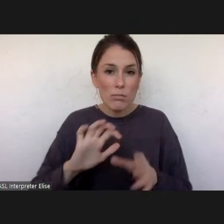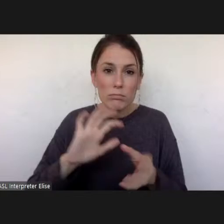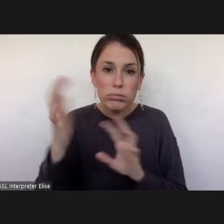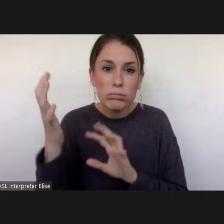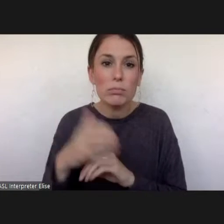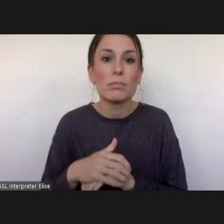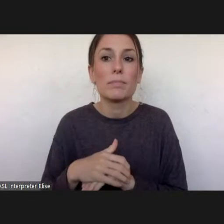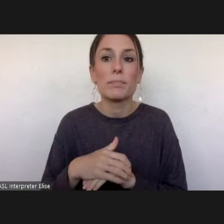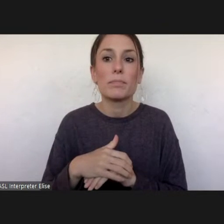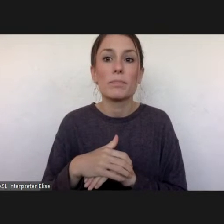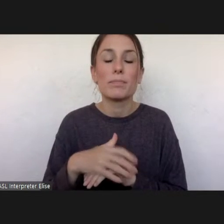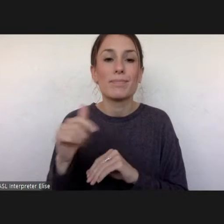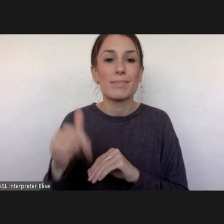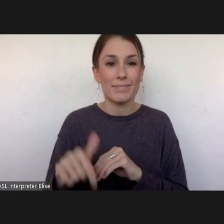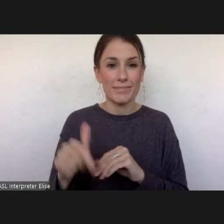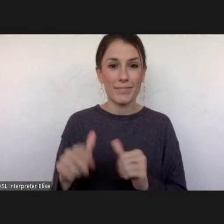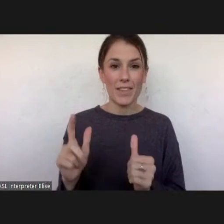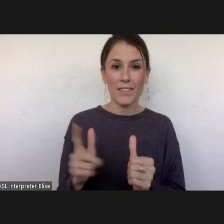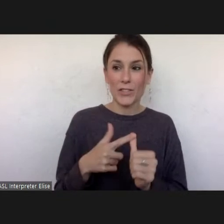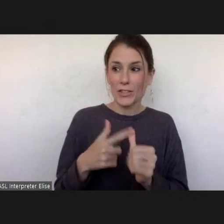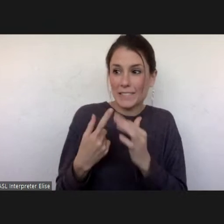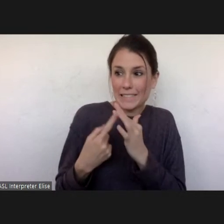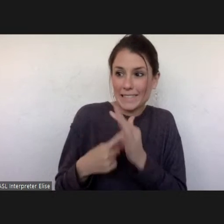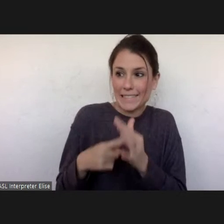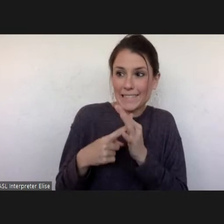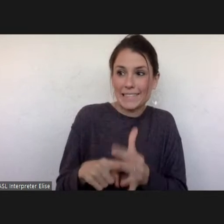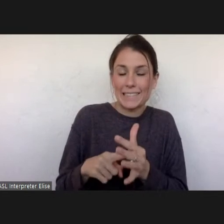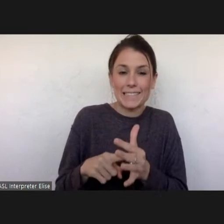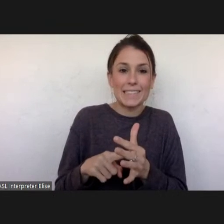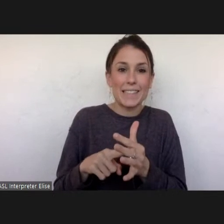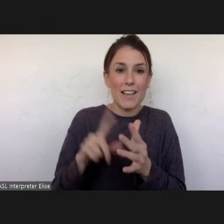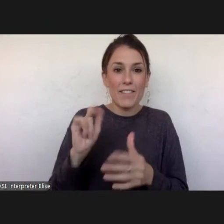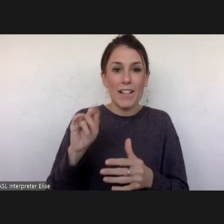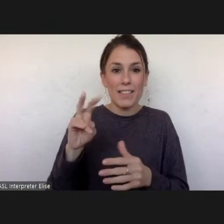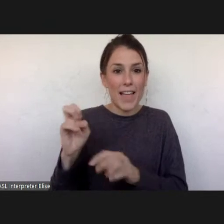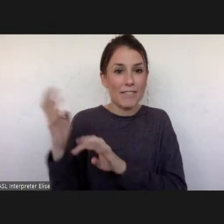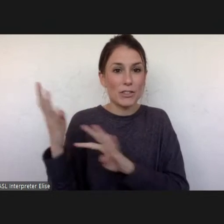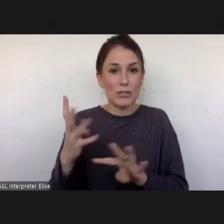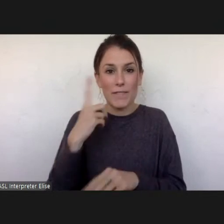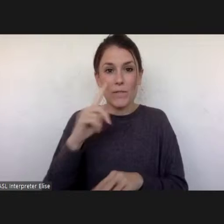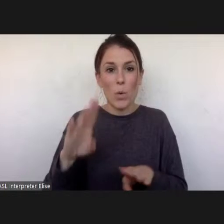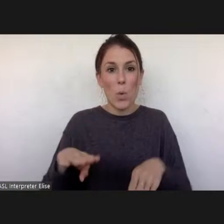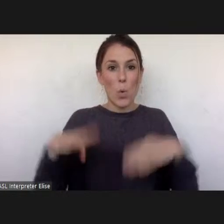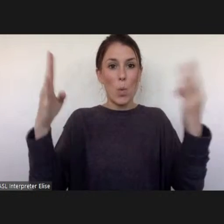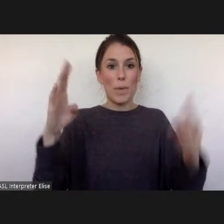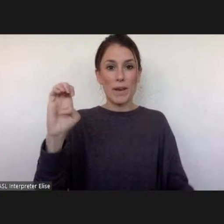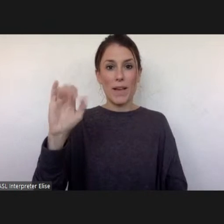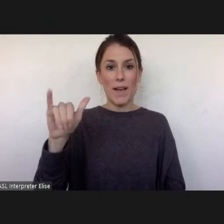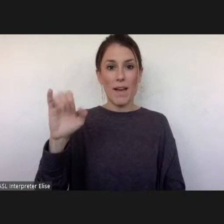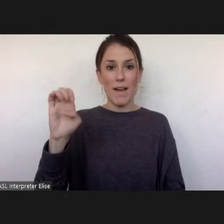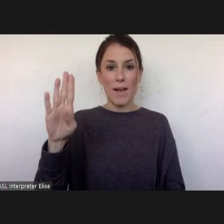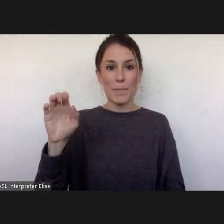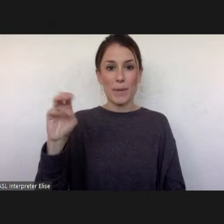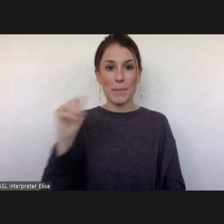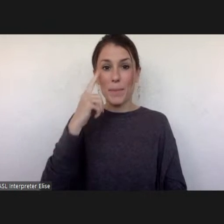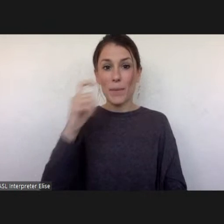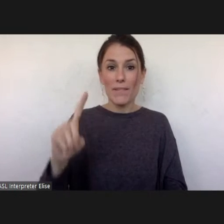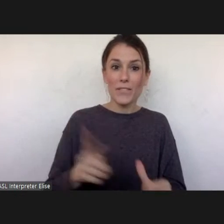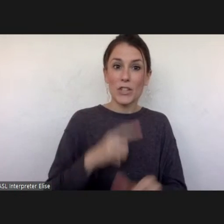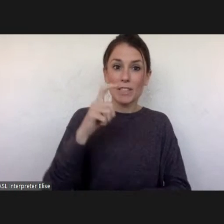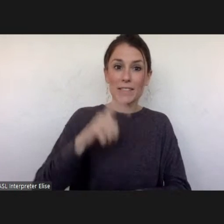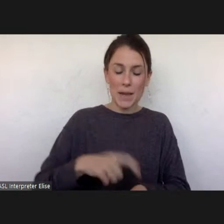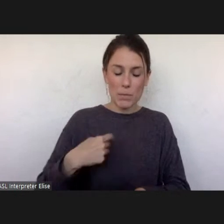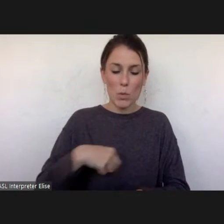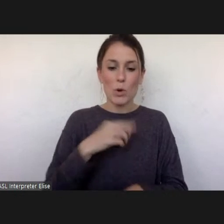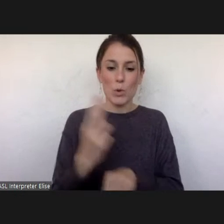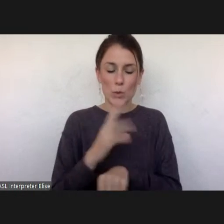This is our first pilot of live streaming in Open Eyebeam. We're really excited about that. Because this is the first time we're using Open